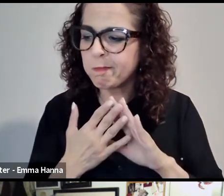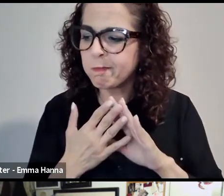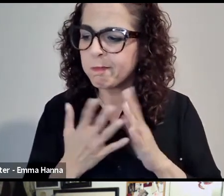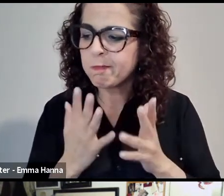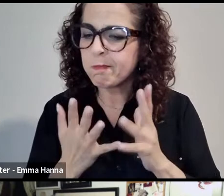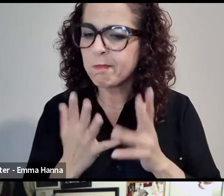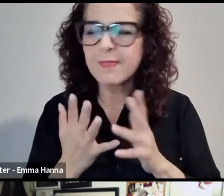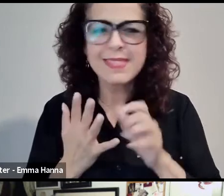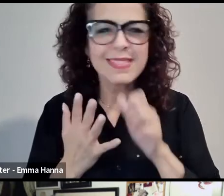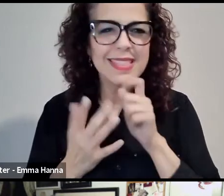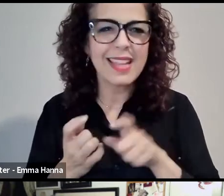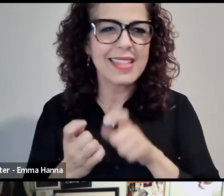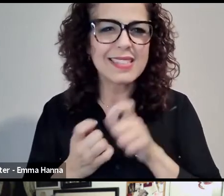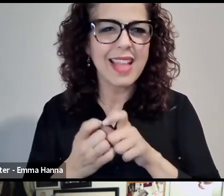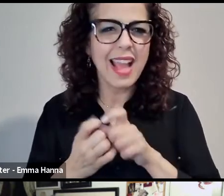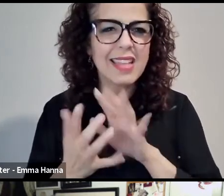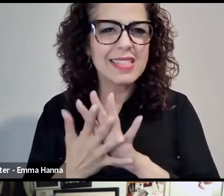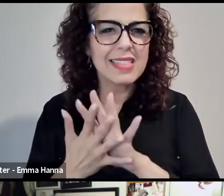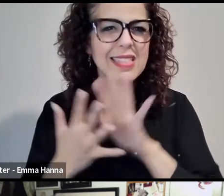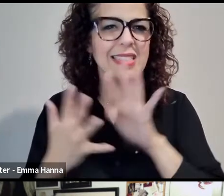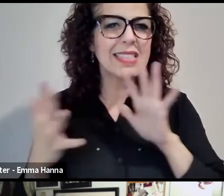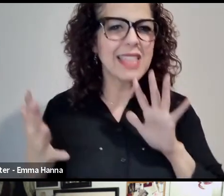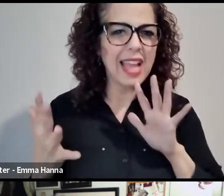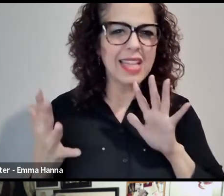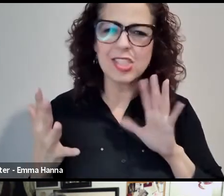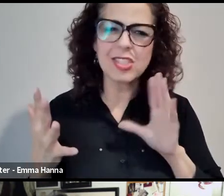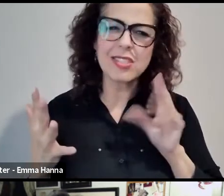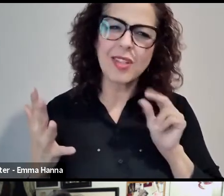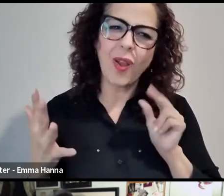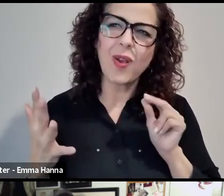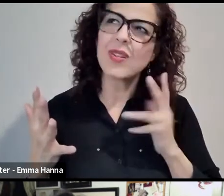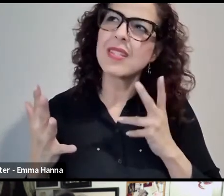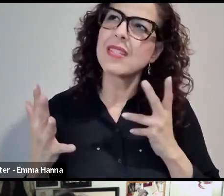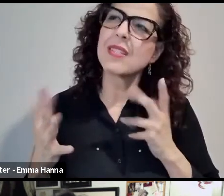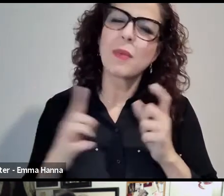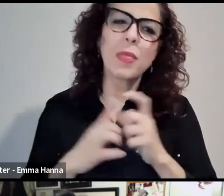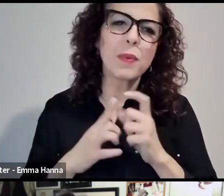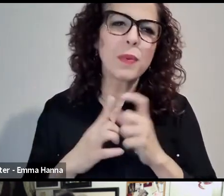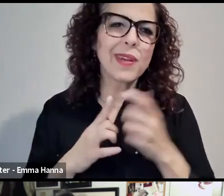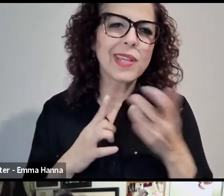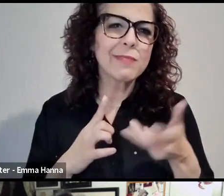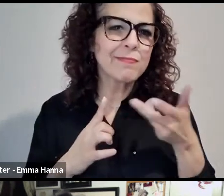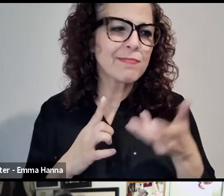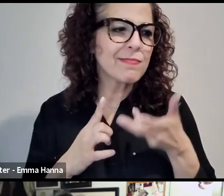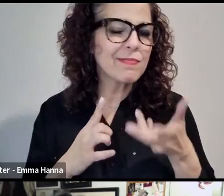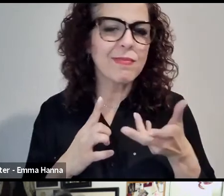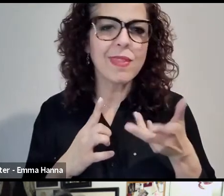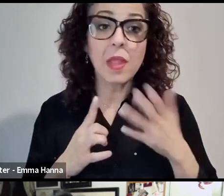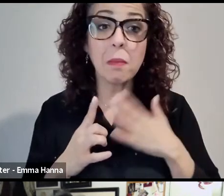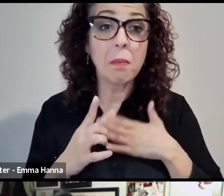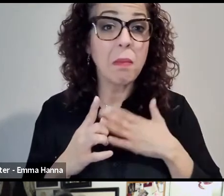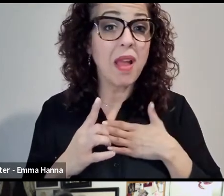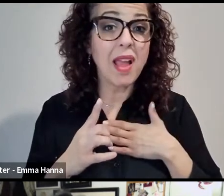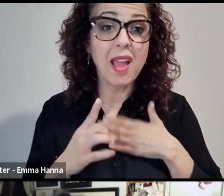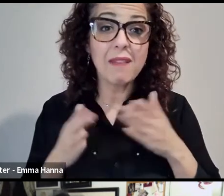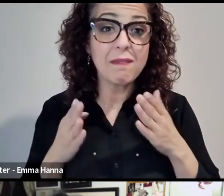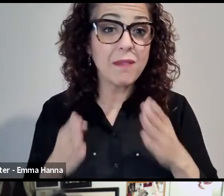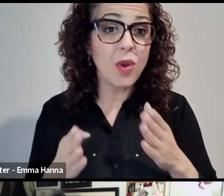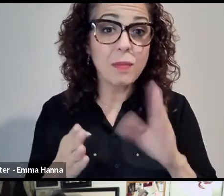not exactly detached, but I'm just, my form is never permanent. And I know